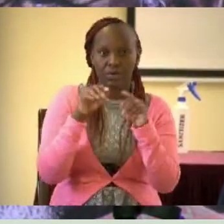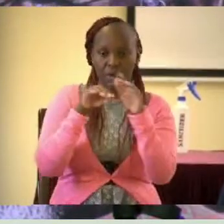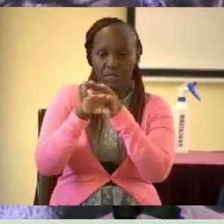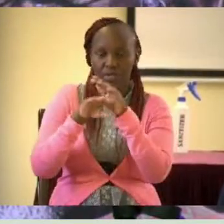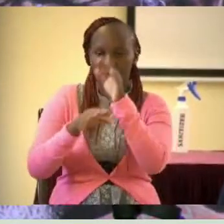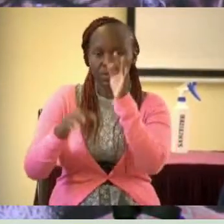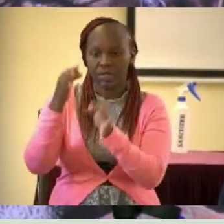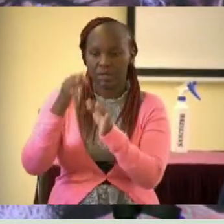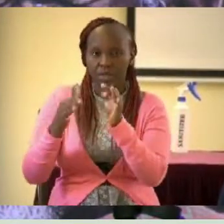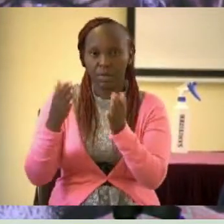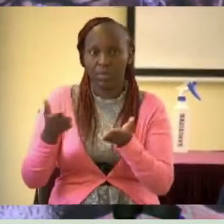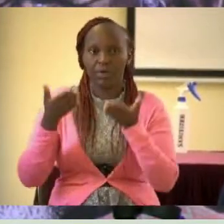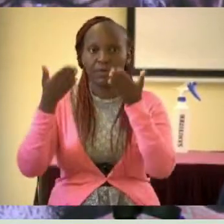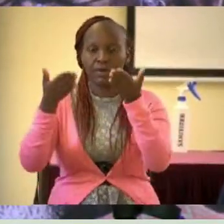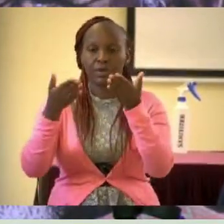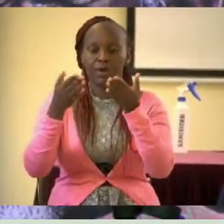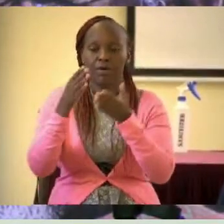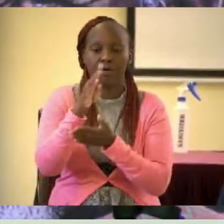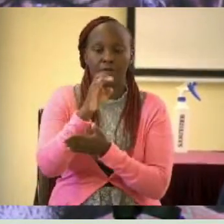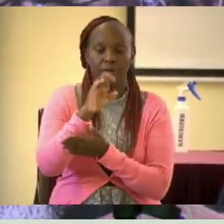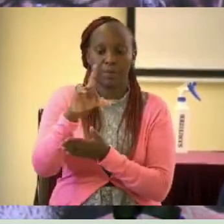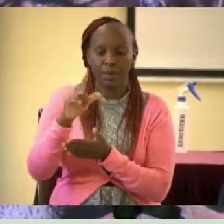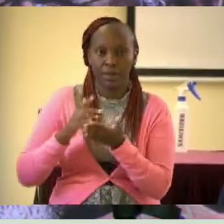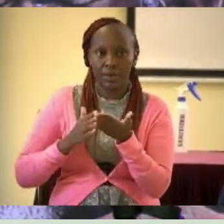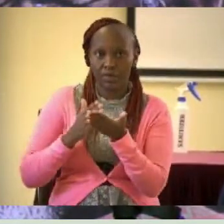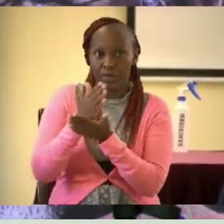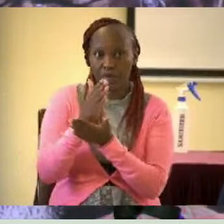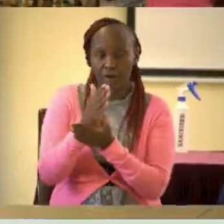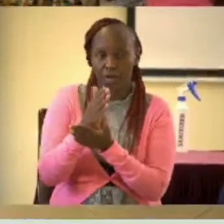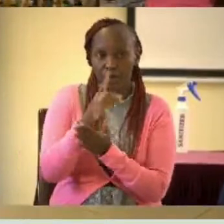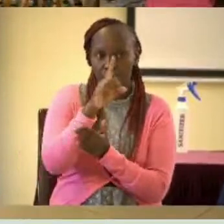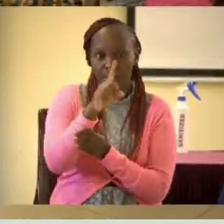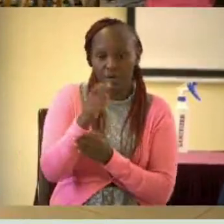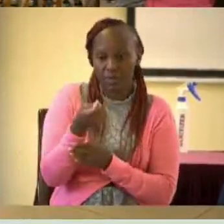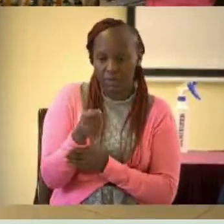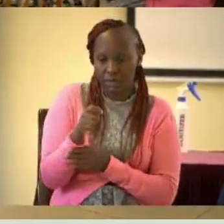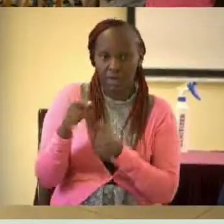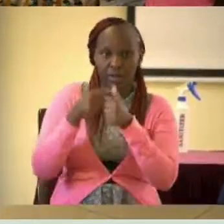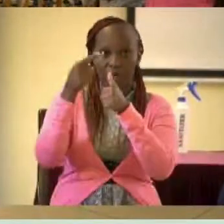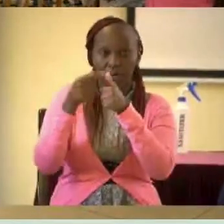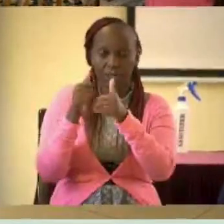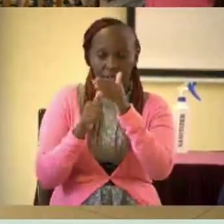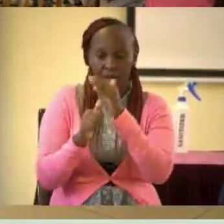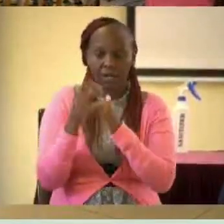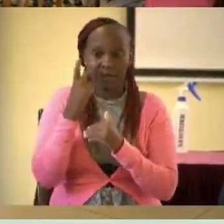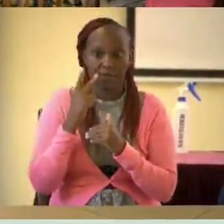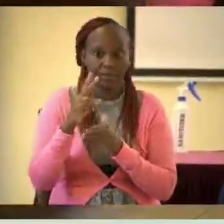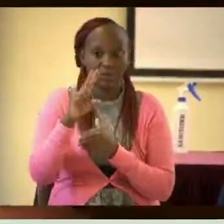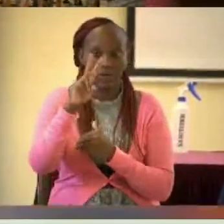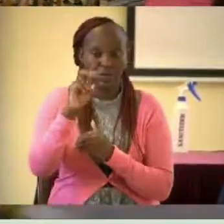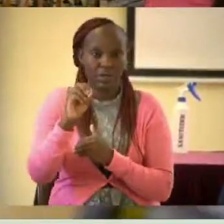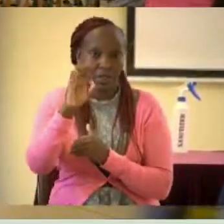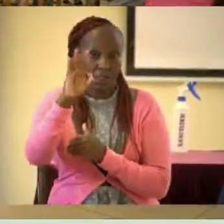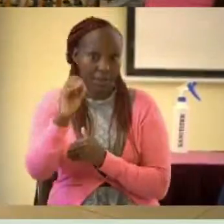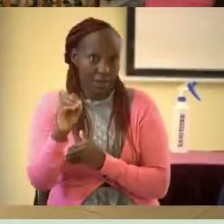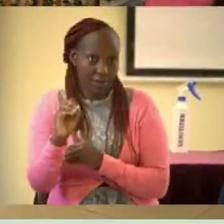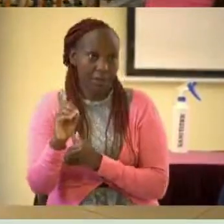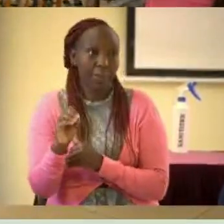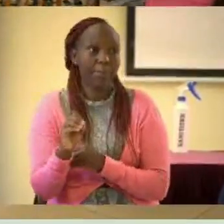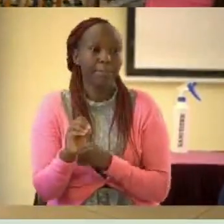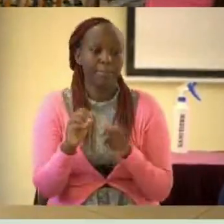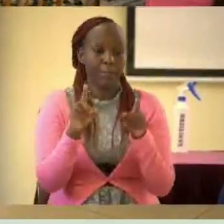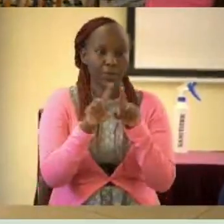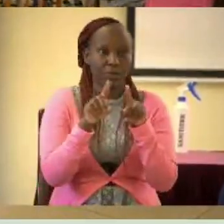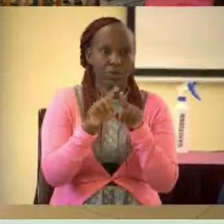justice, promotion of Bill of Rights is one of the key priorities under Vision 2030. Under the medium-term